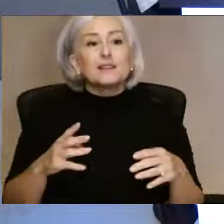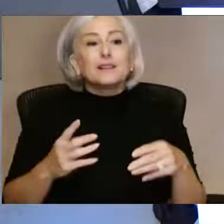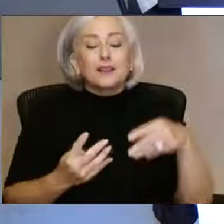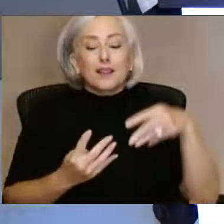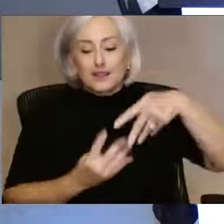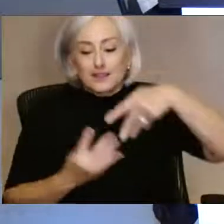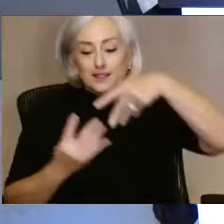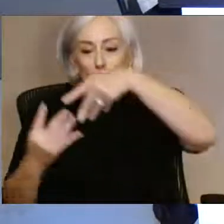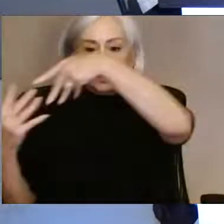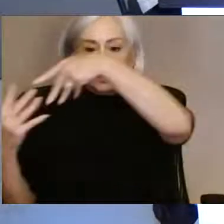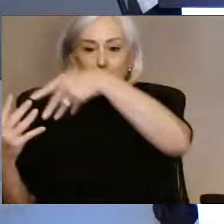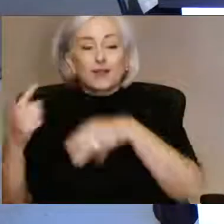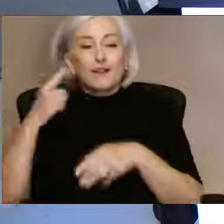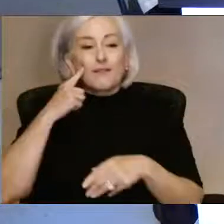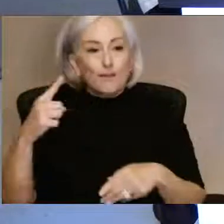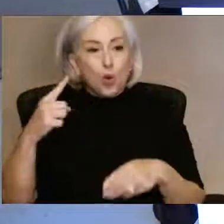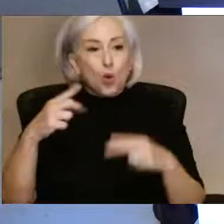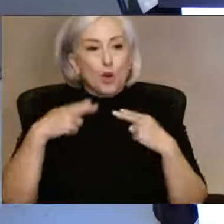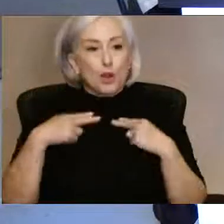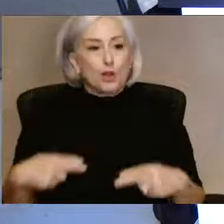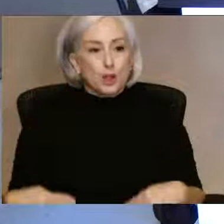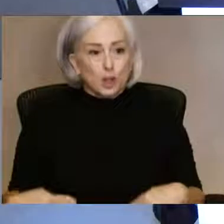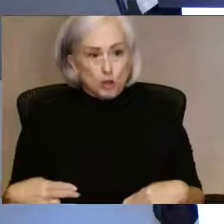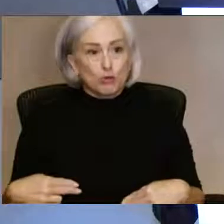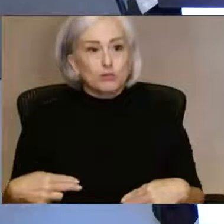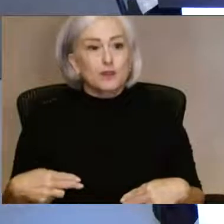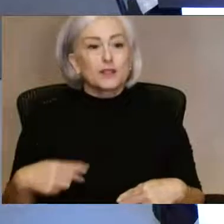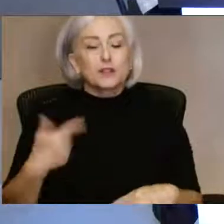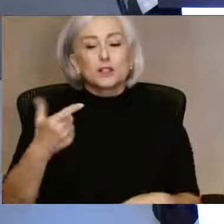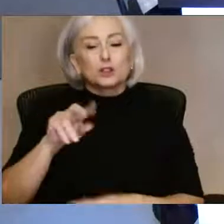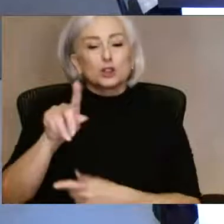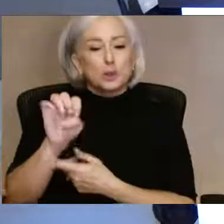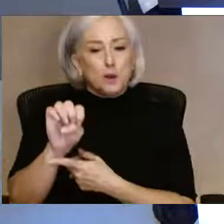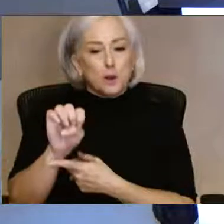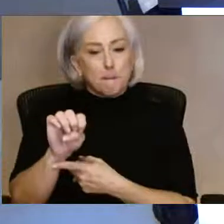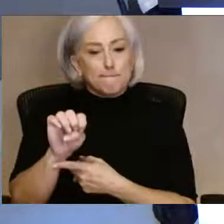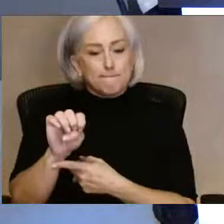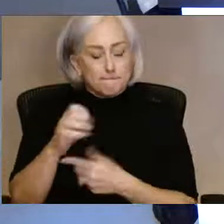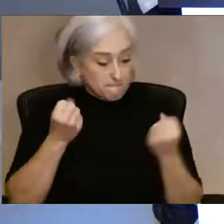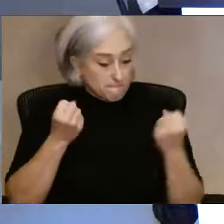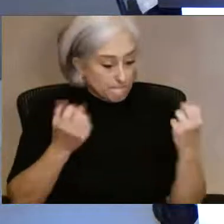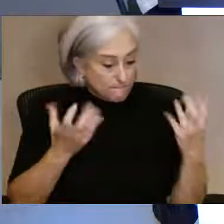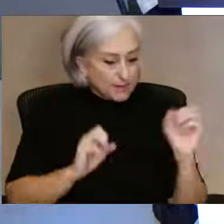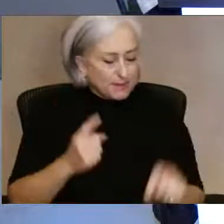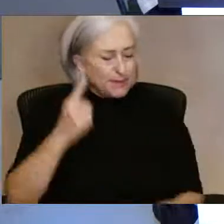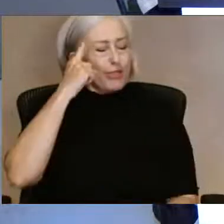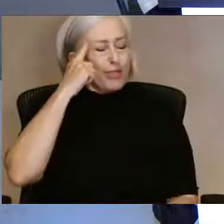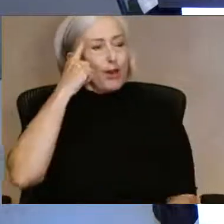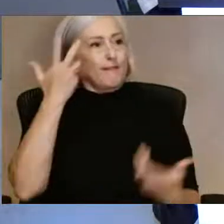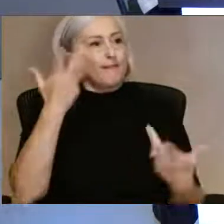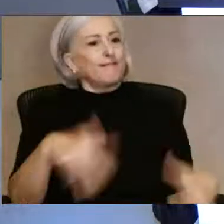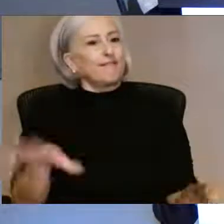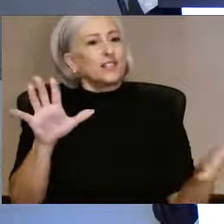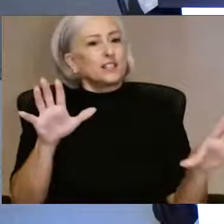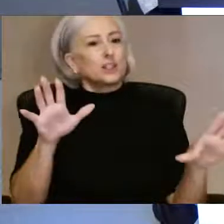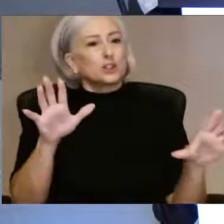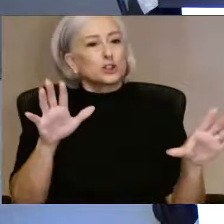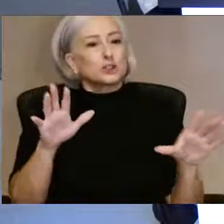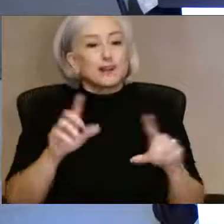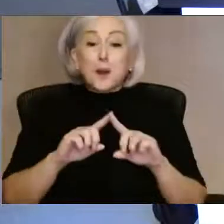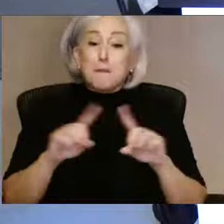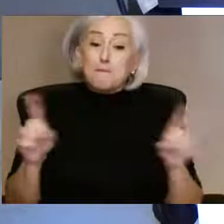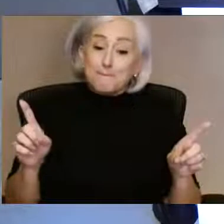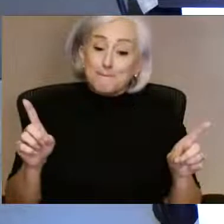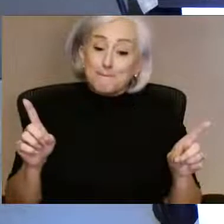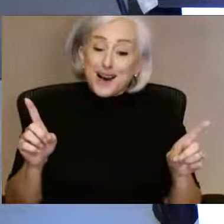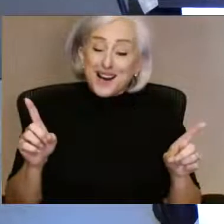assumed that had been done. Mm-hmm. But a little known fact between folks like you and me